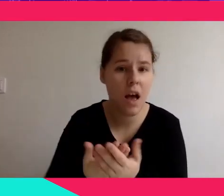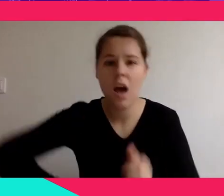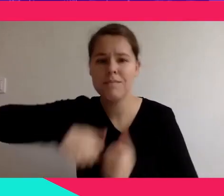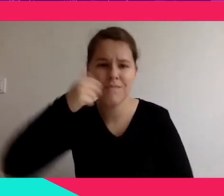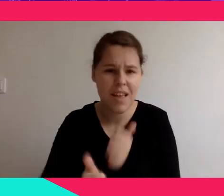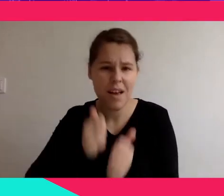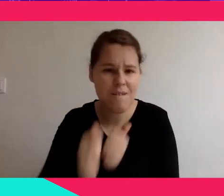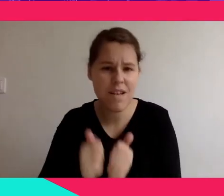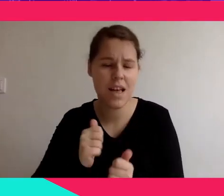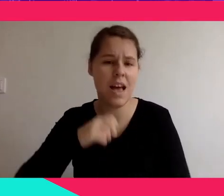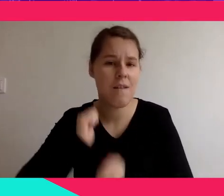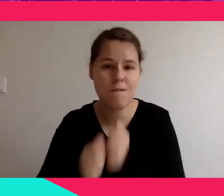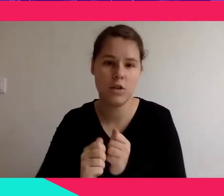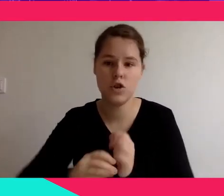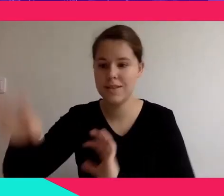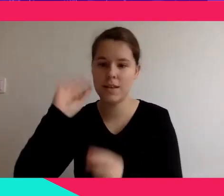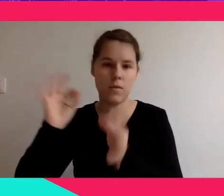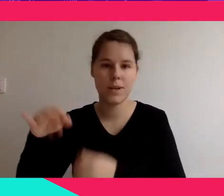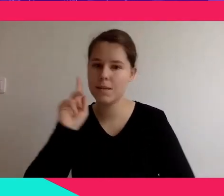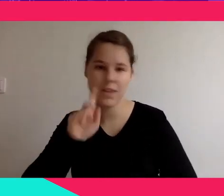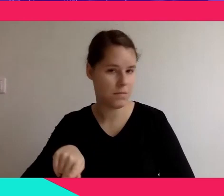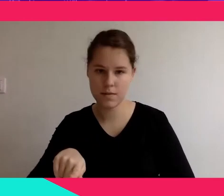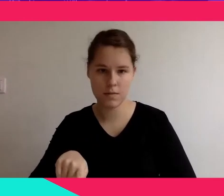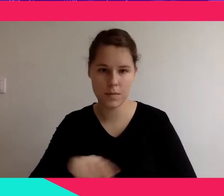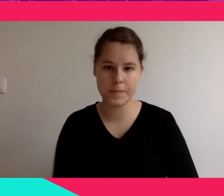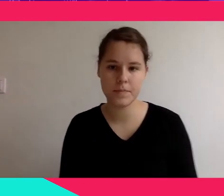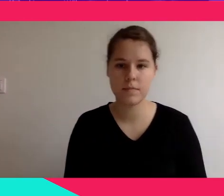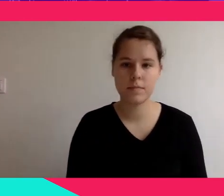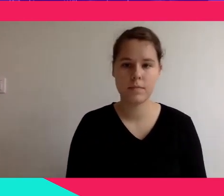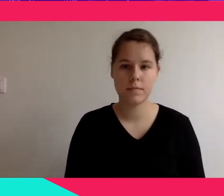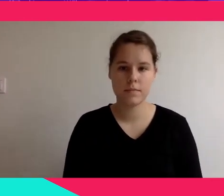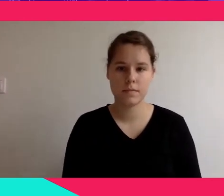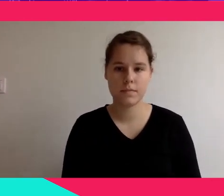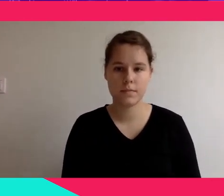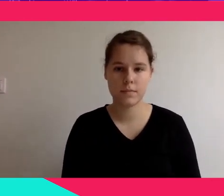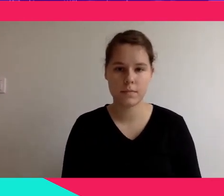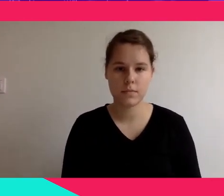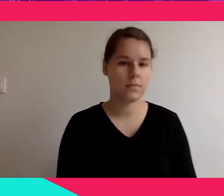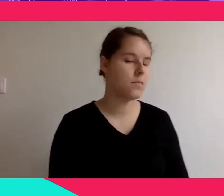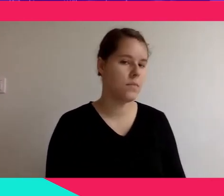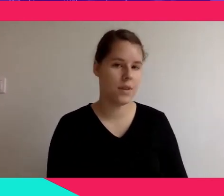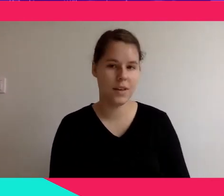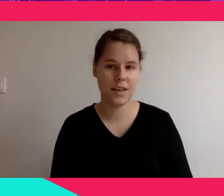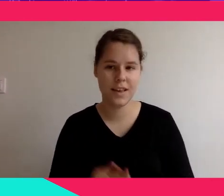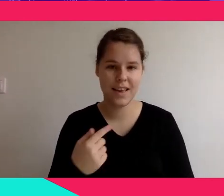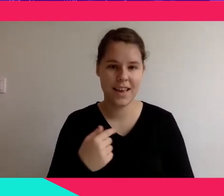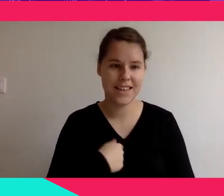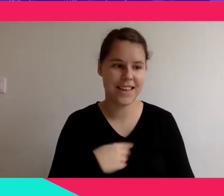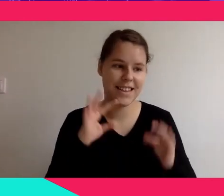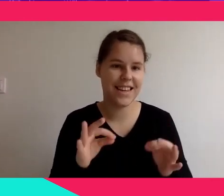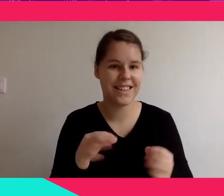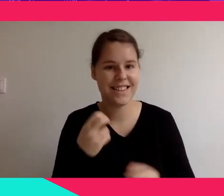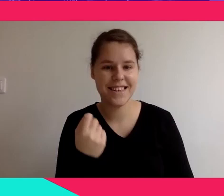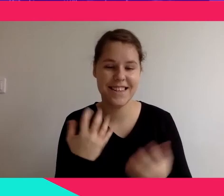I just wanted to bomb a little bit your presentation, because I wanted to add